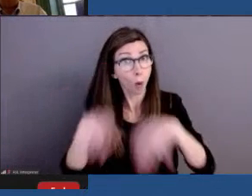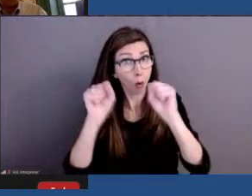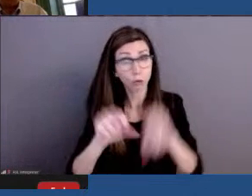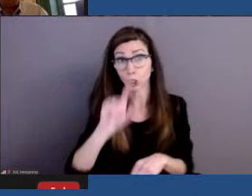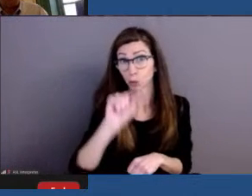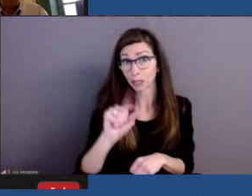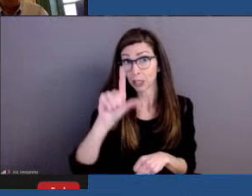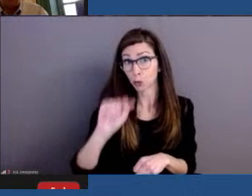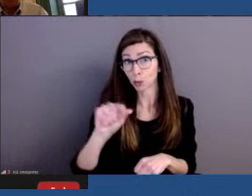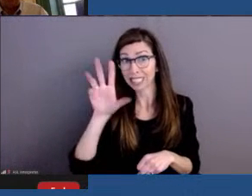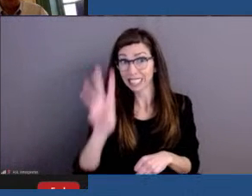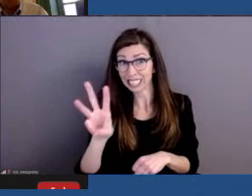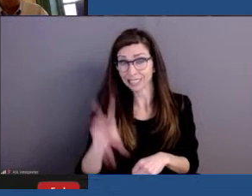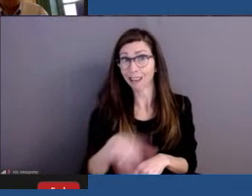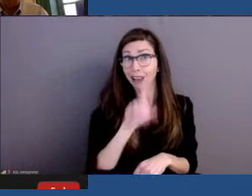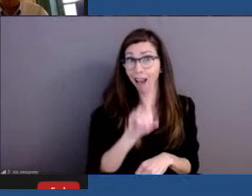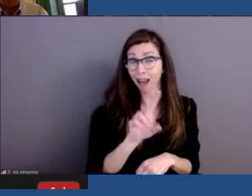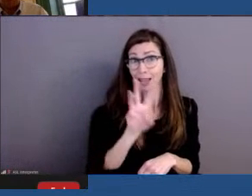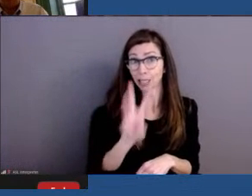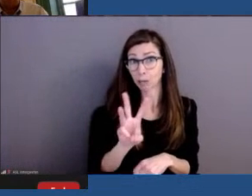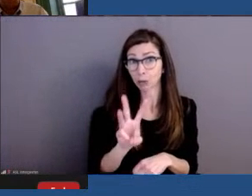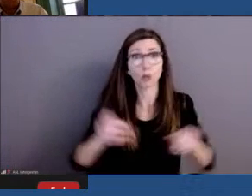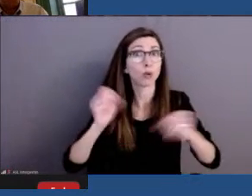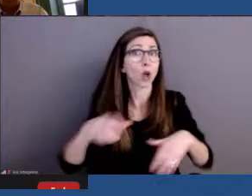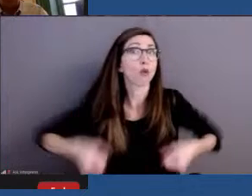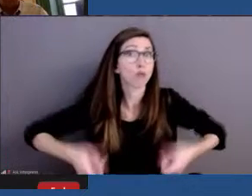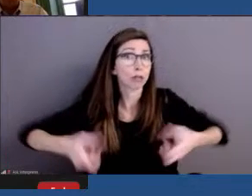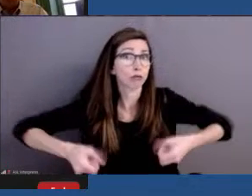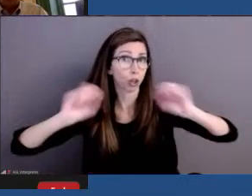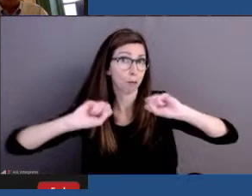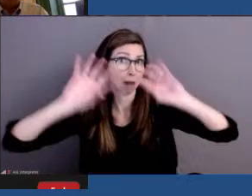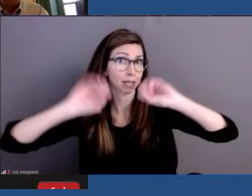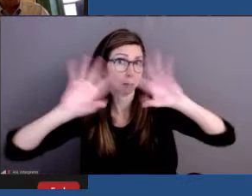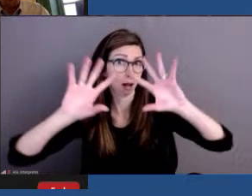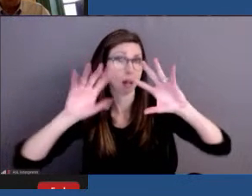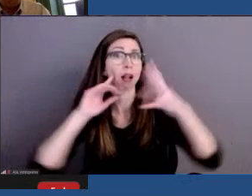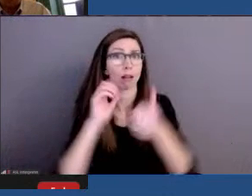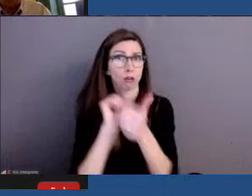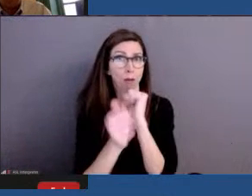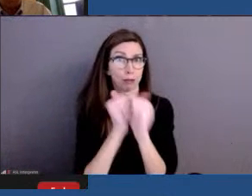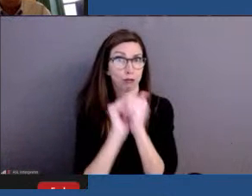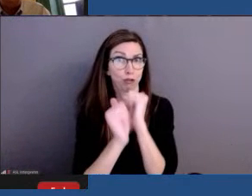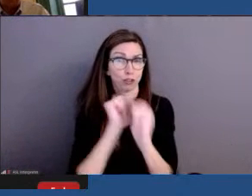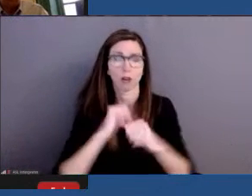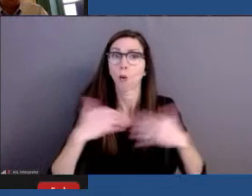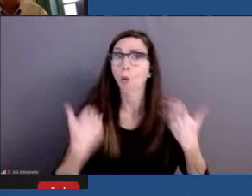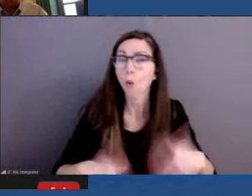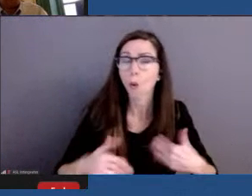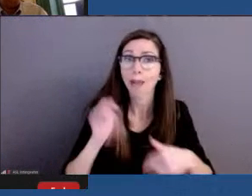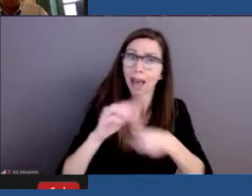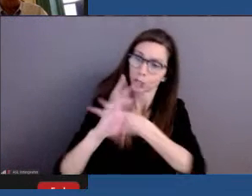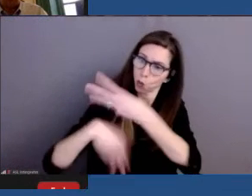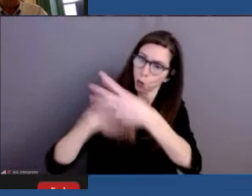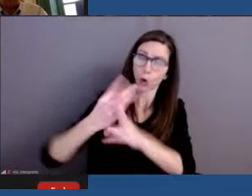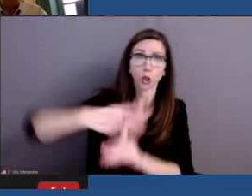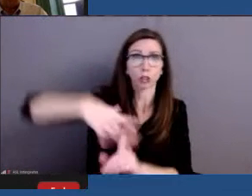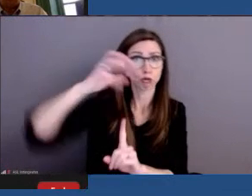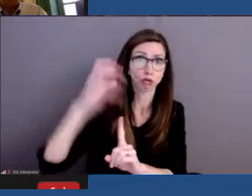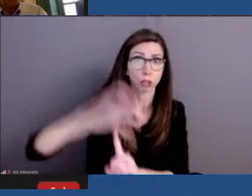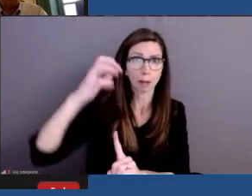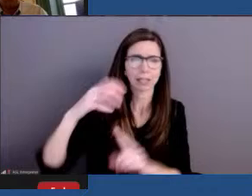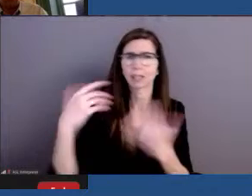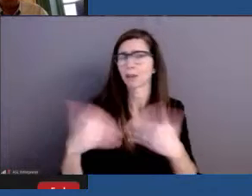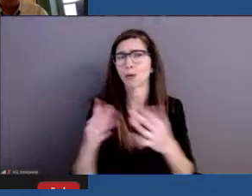2026 IWBF Wheelchair Basketball World Championships. The Wheelchair Basketball World Championships is an incredible sporting event